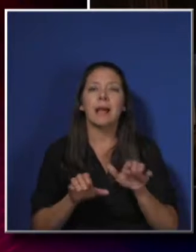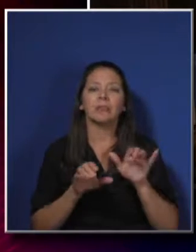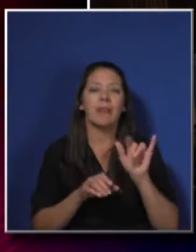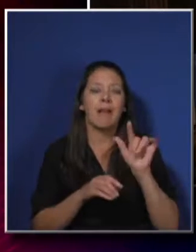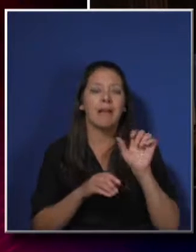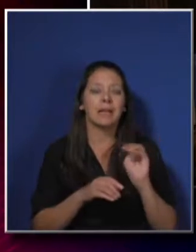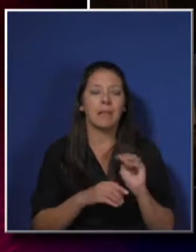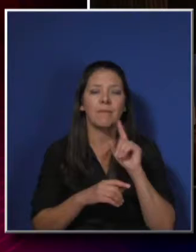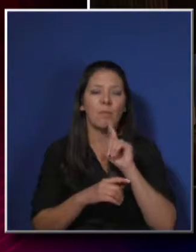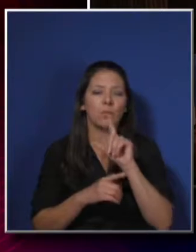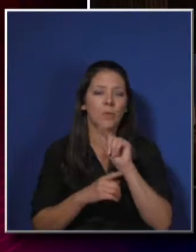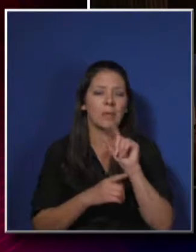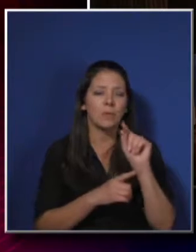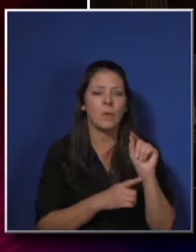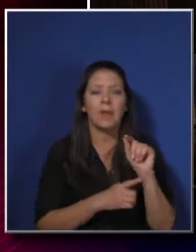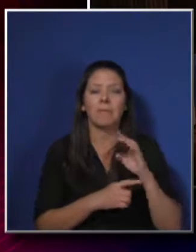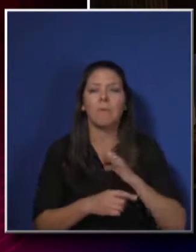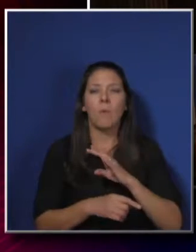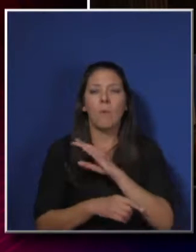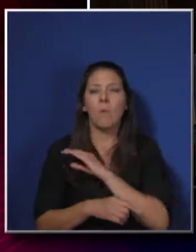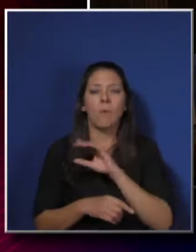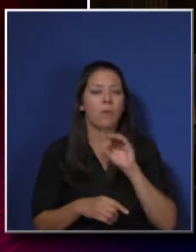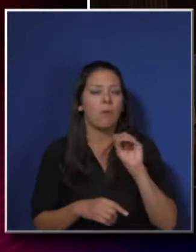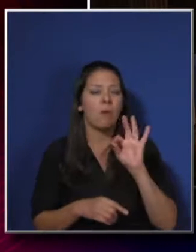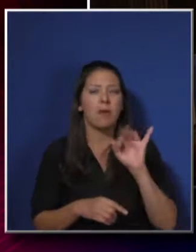election of 2020 board officers.